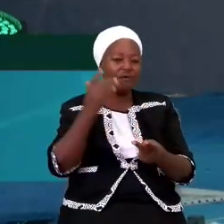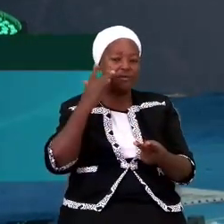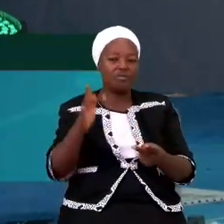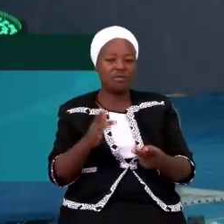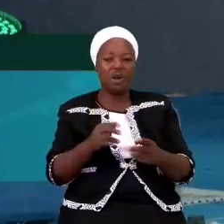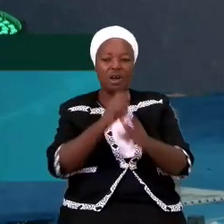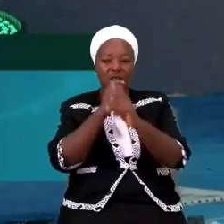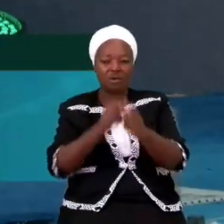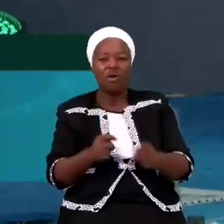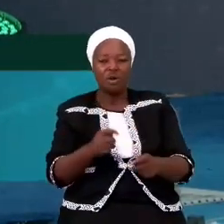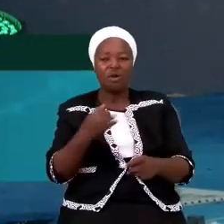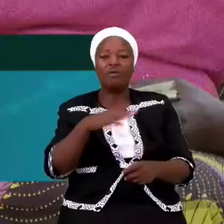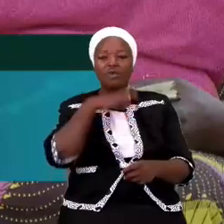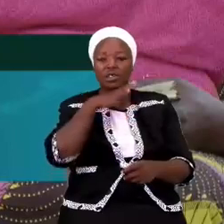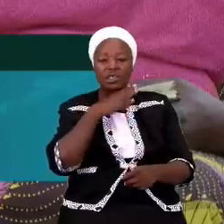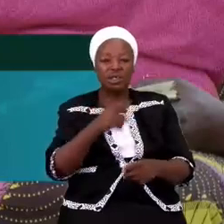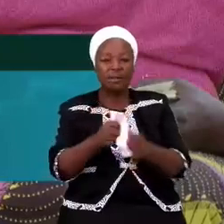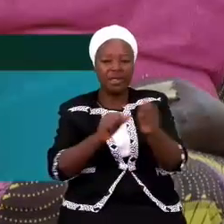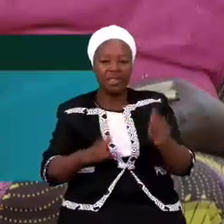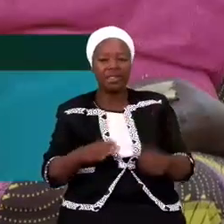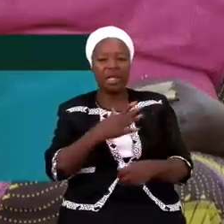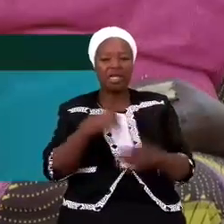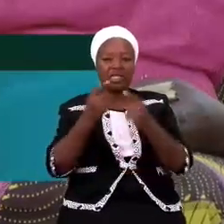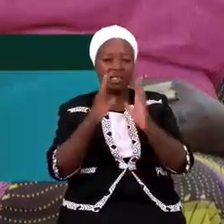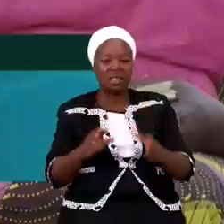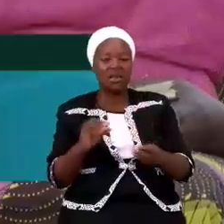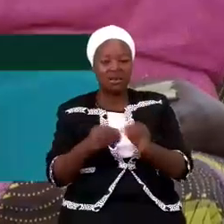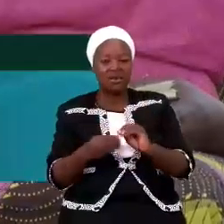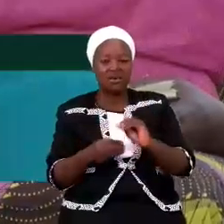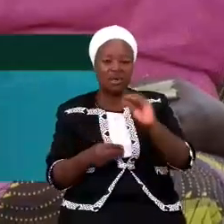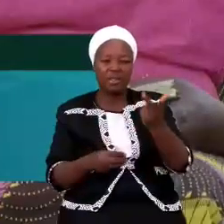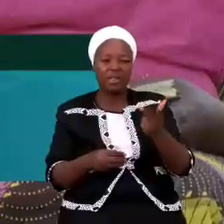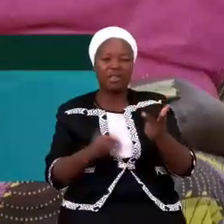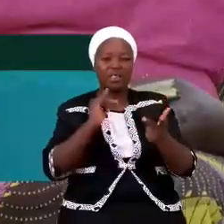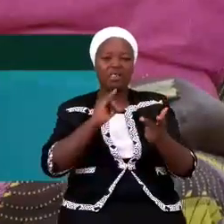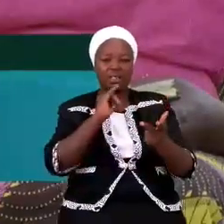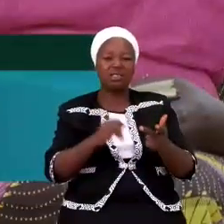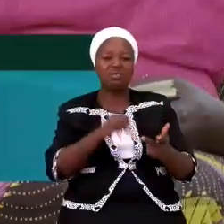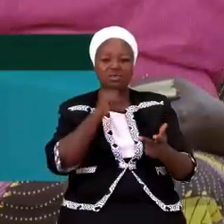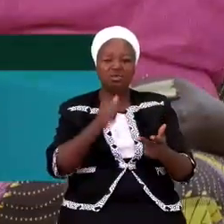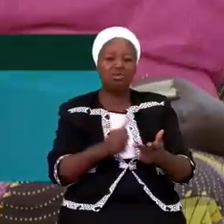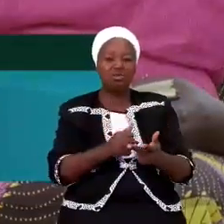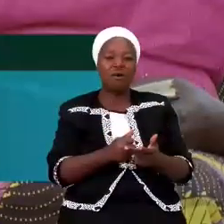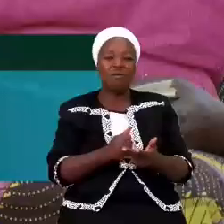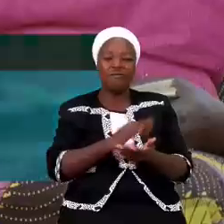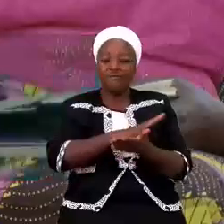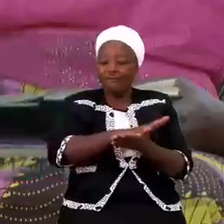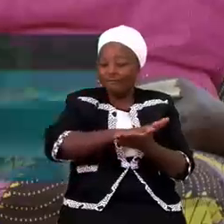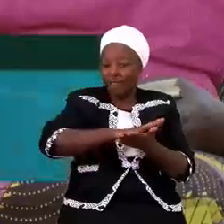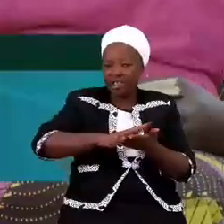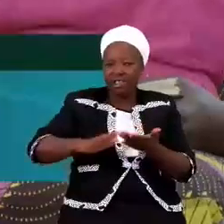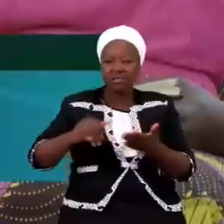fruitful believers and servants of God. Look at number one. Number one, we're looking at the